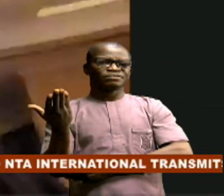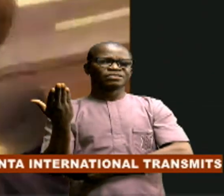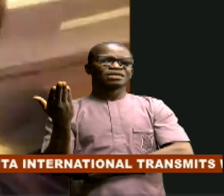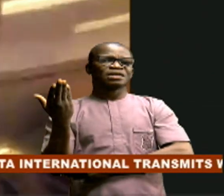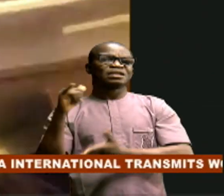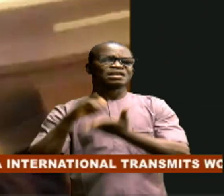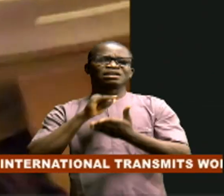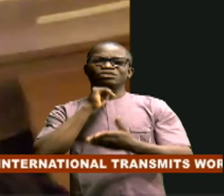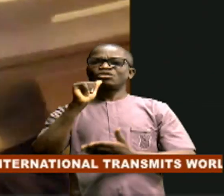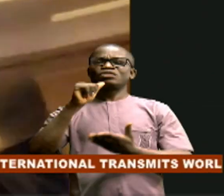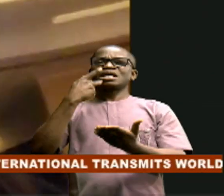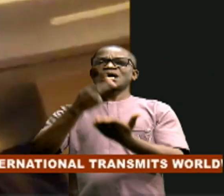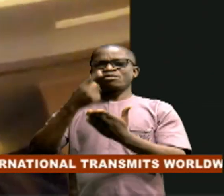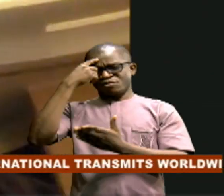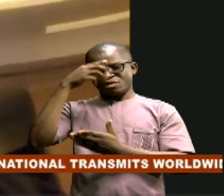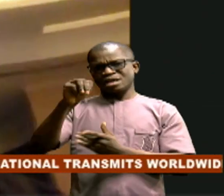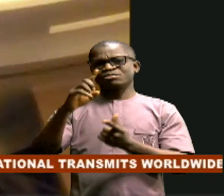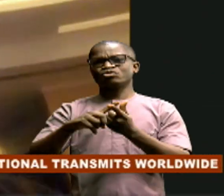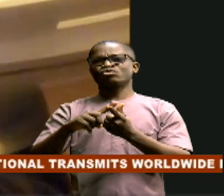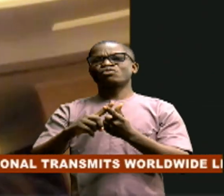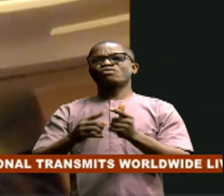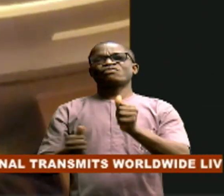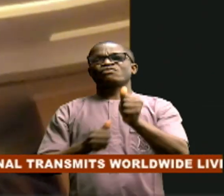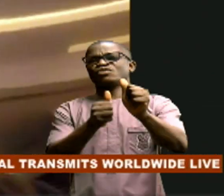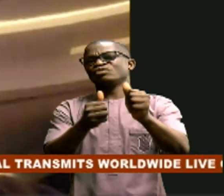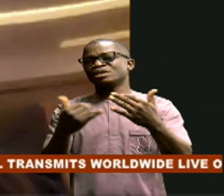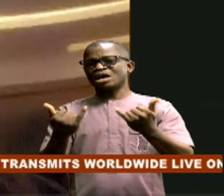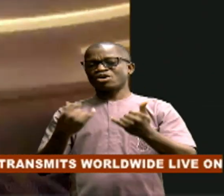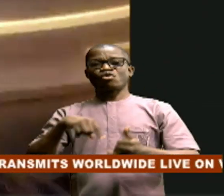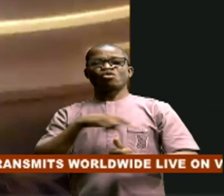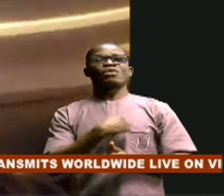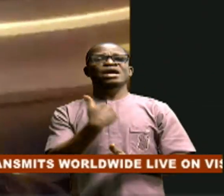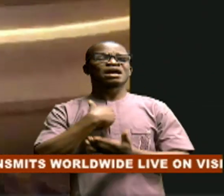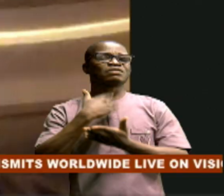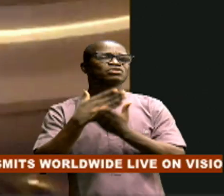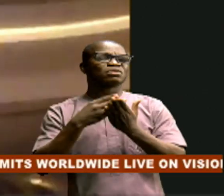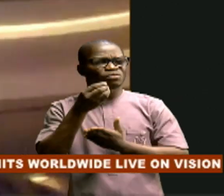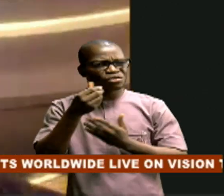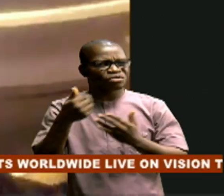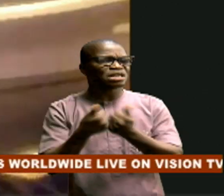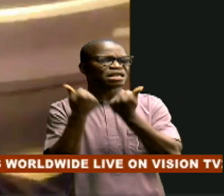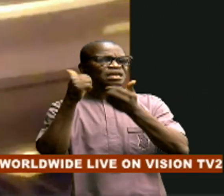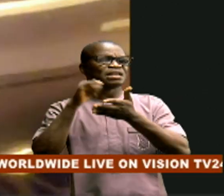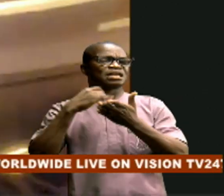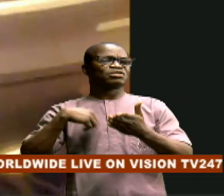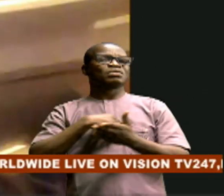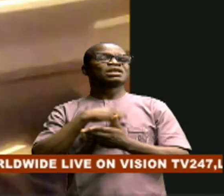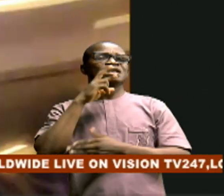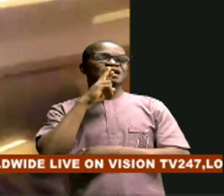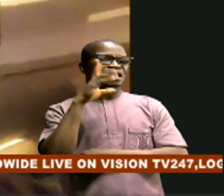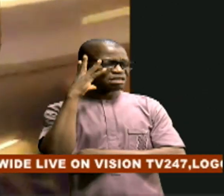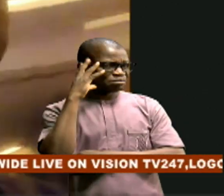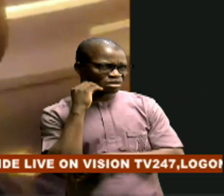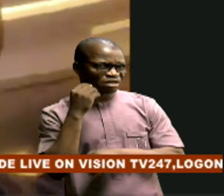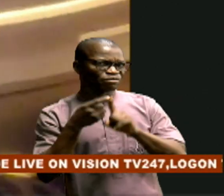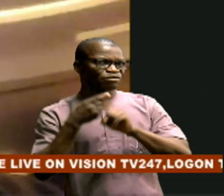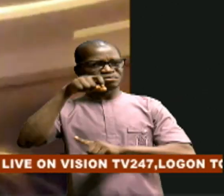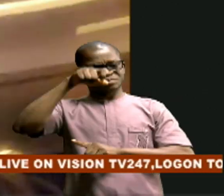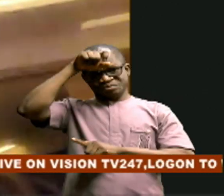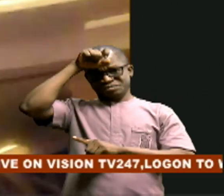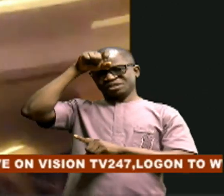approved for them to pass through. So we have some few challenges we're going through from the Egyptian